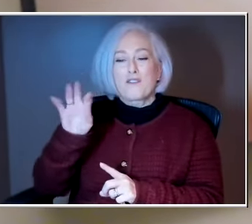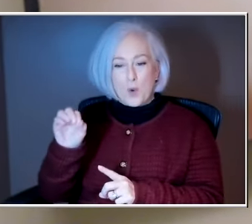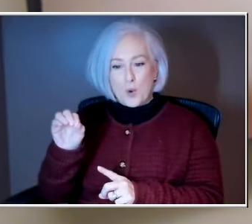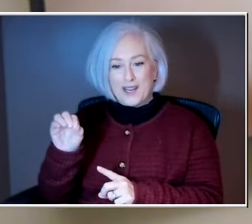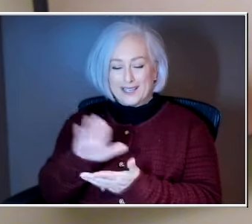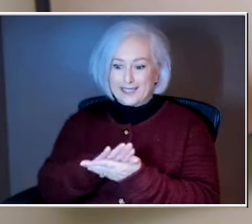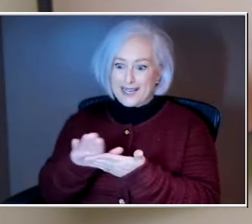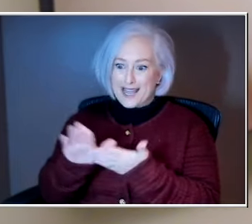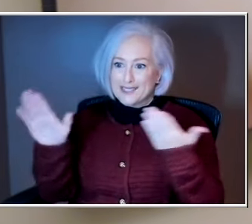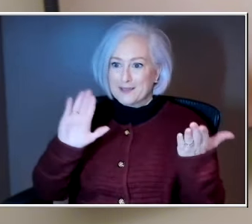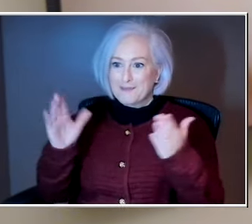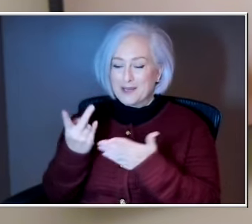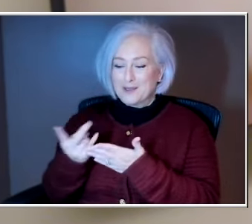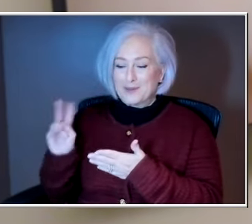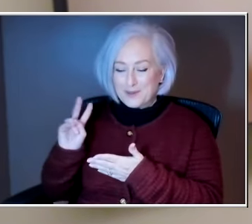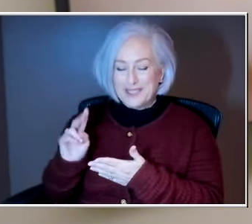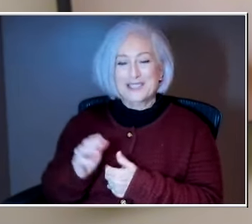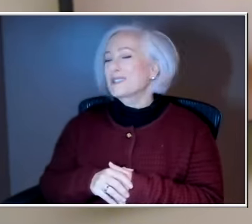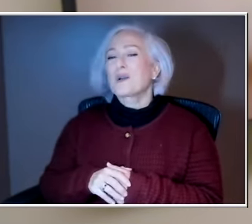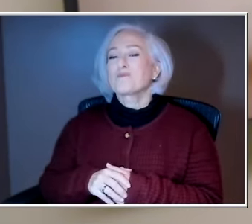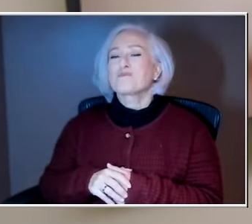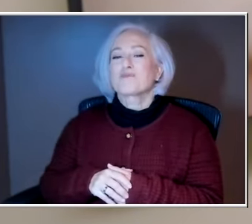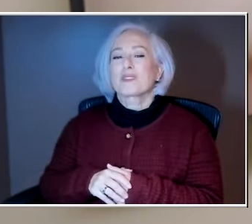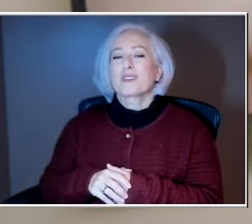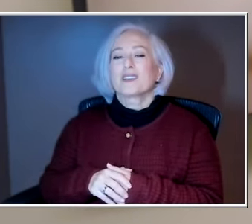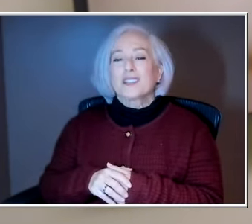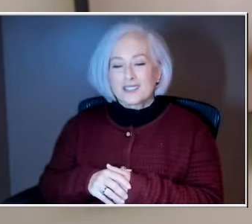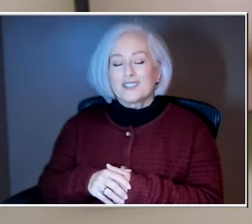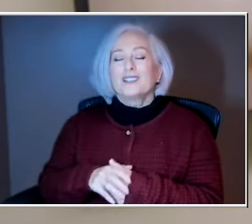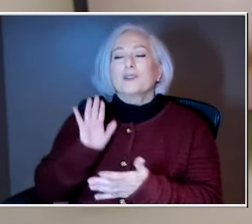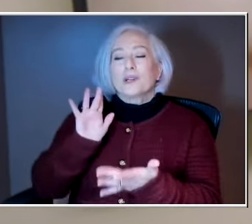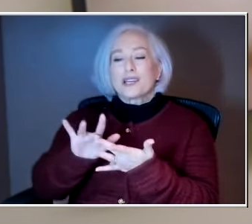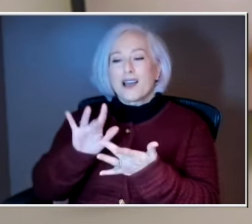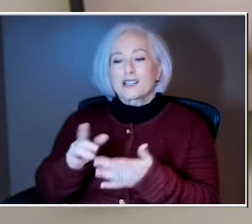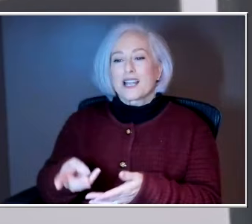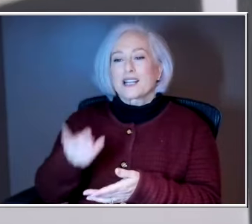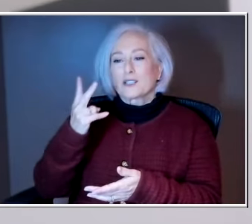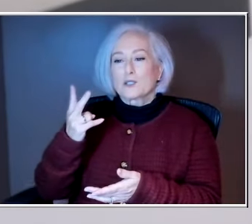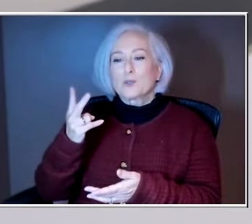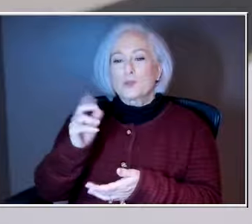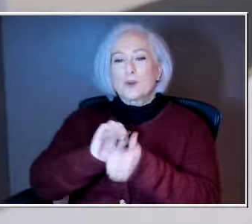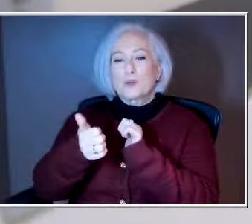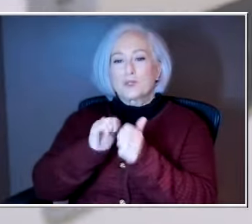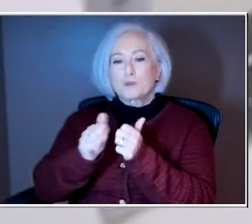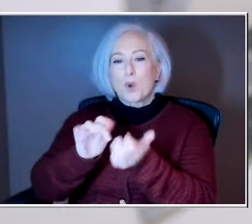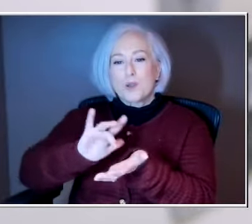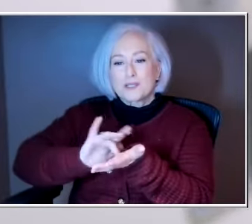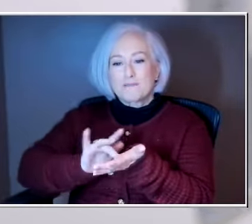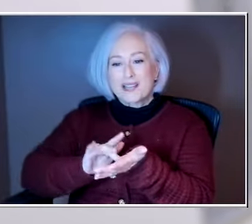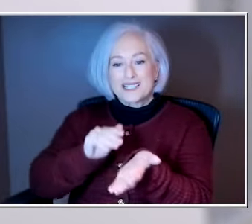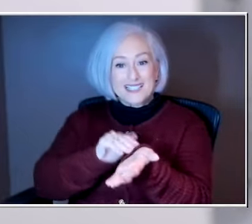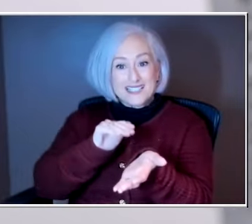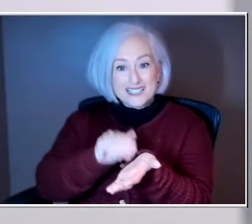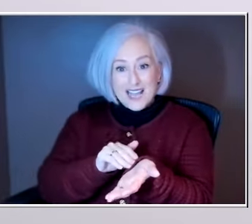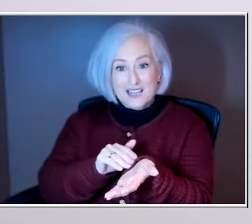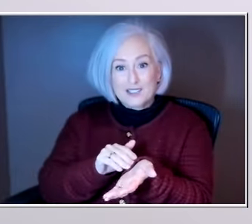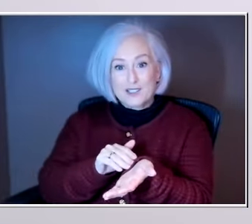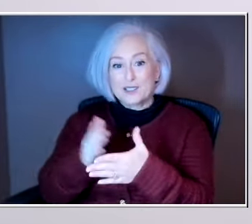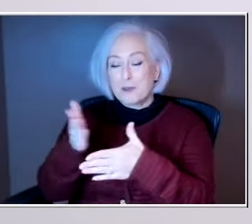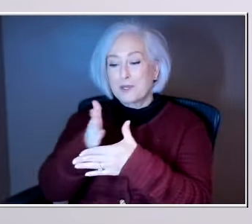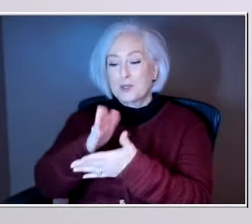ago. We caught up with two of our sports medicine physicians while they were in between patients and asked them to look ahead to this